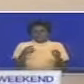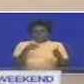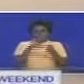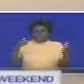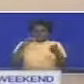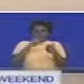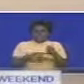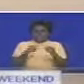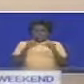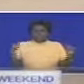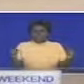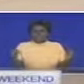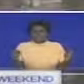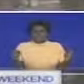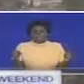long in coming.